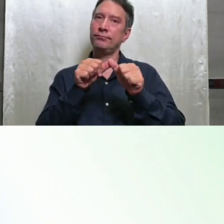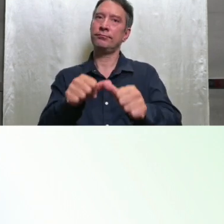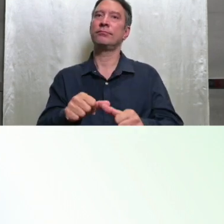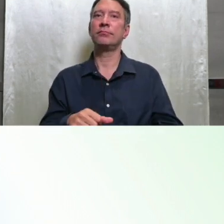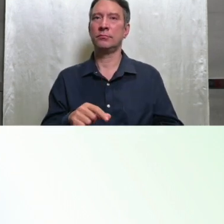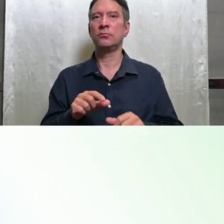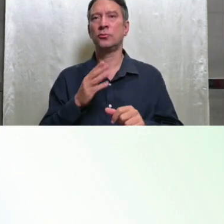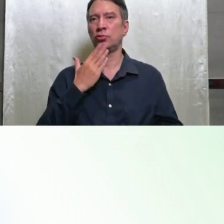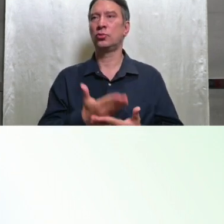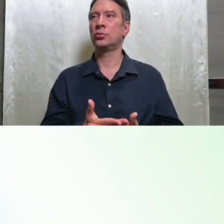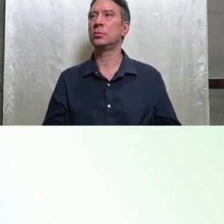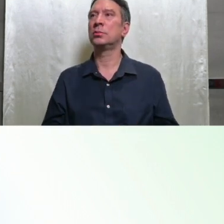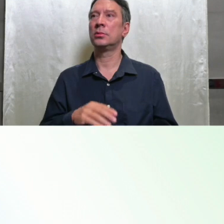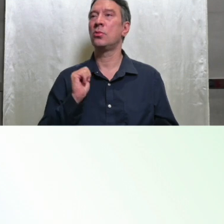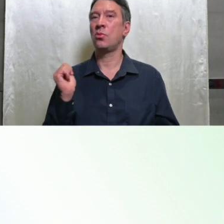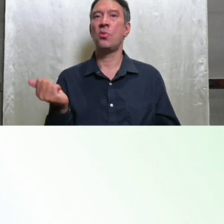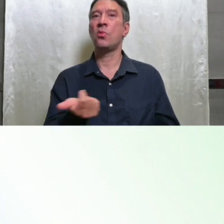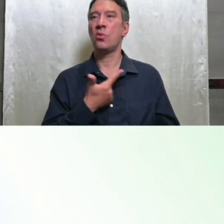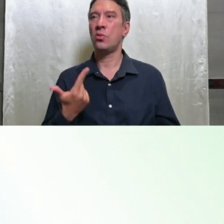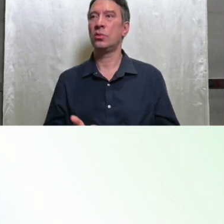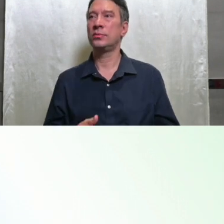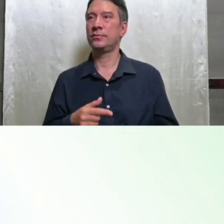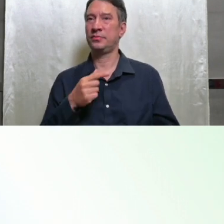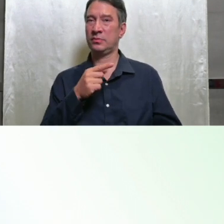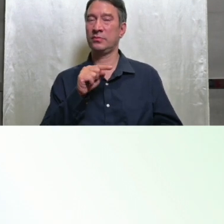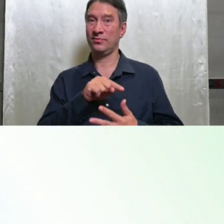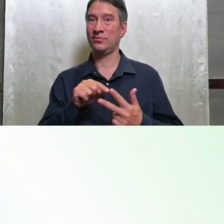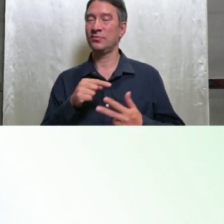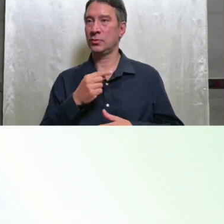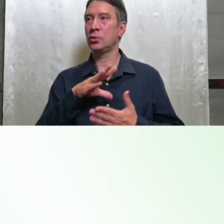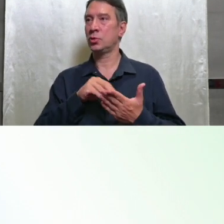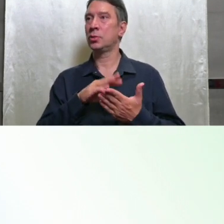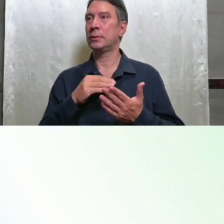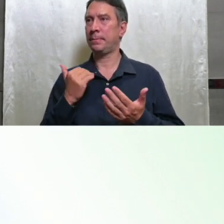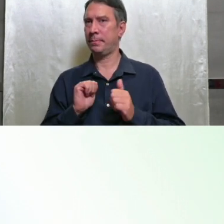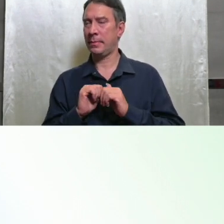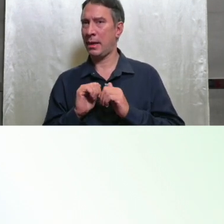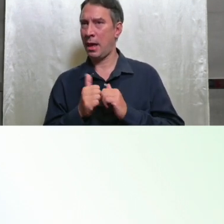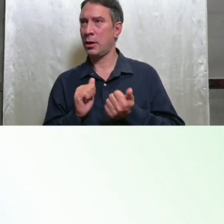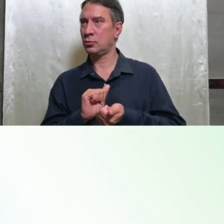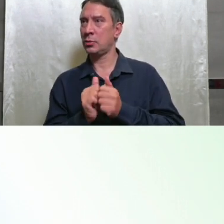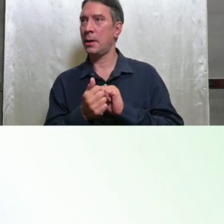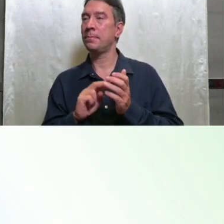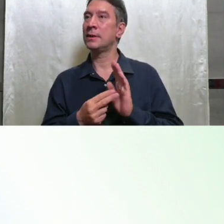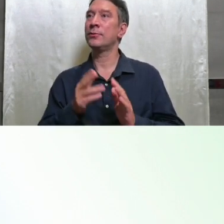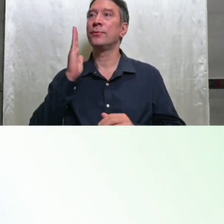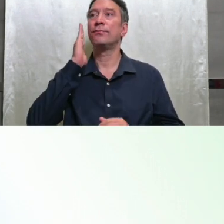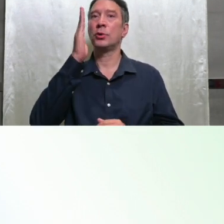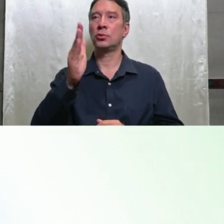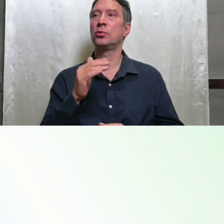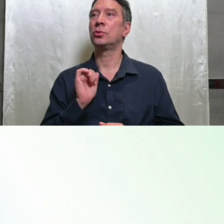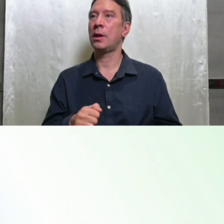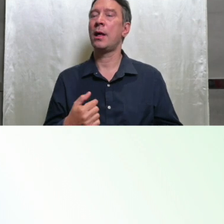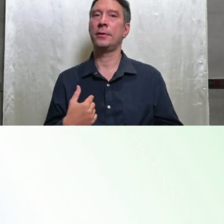propel us and is required for us to move into the future. Thus, as a company, we